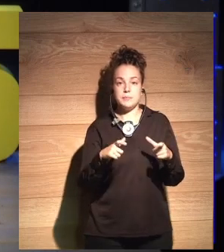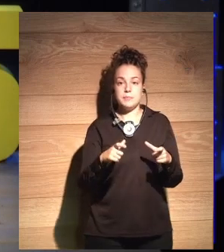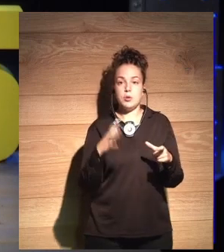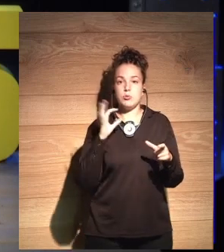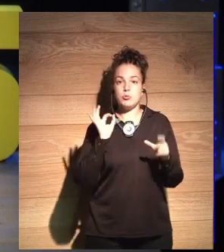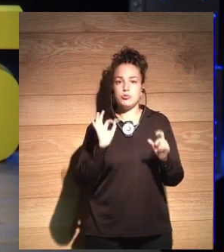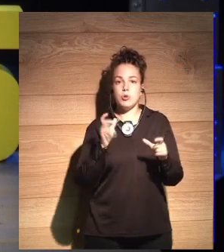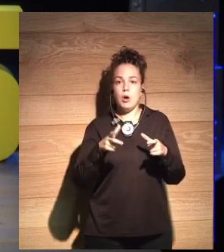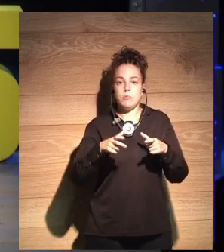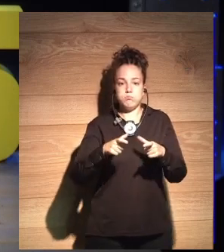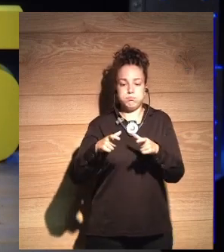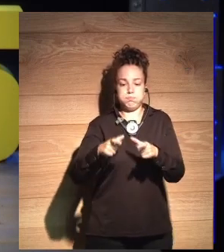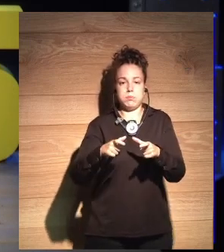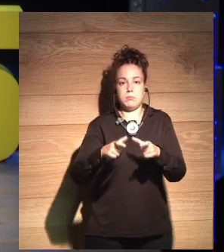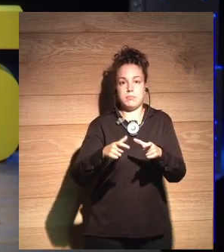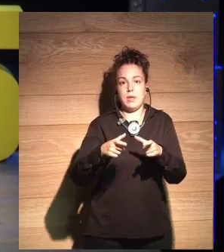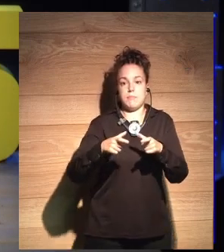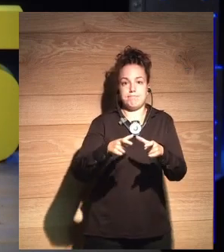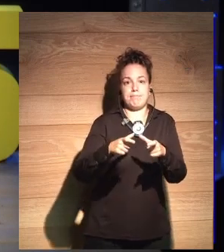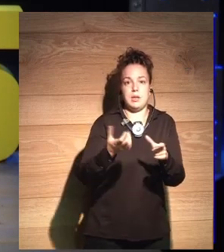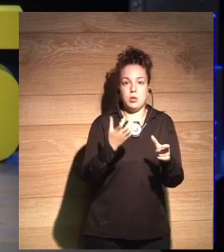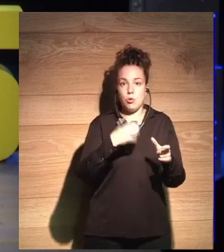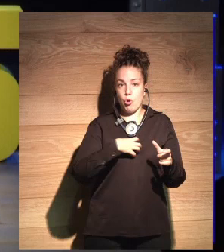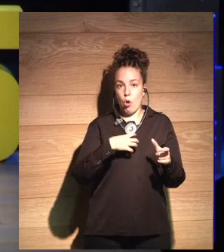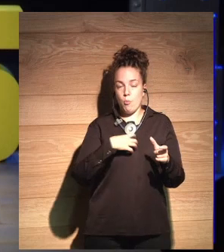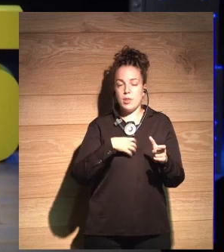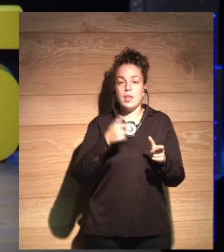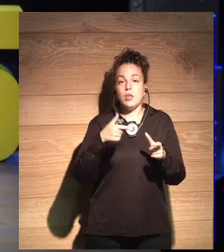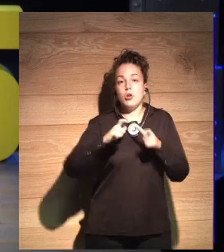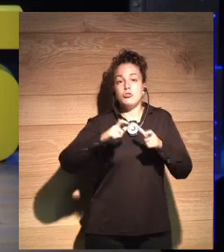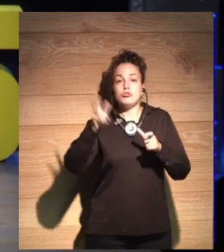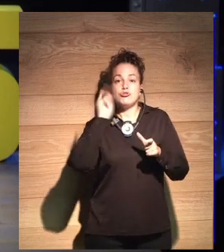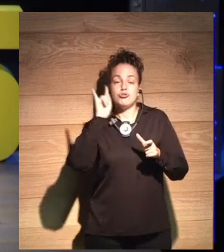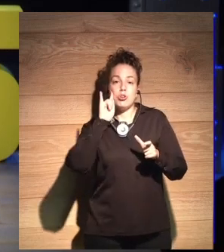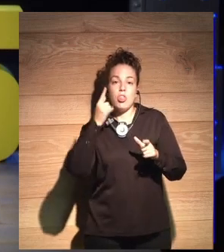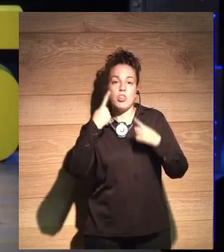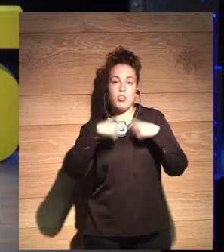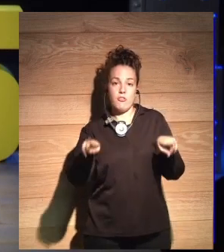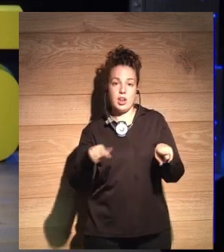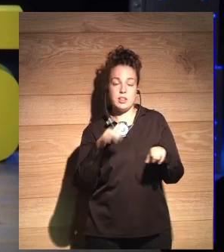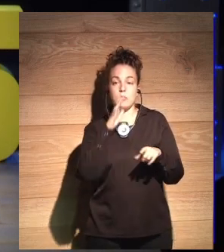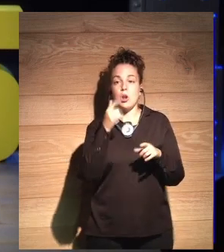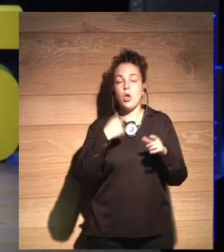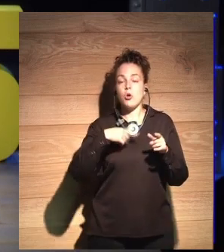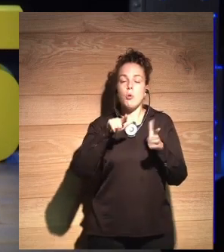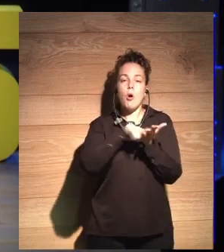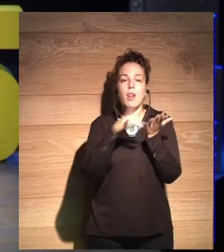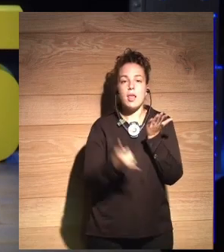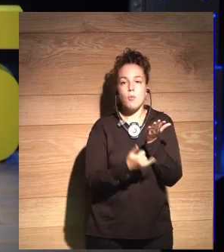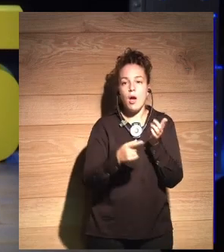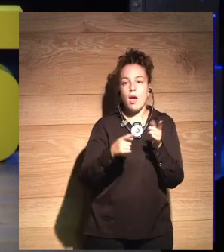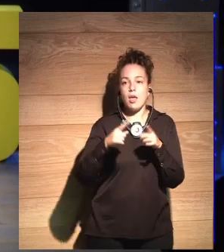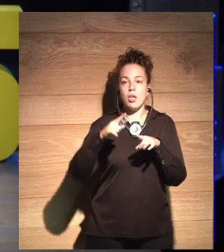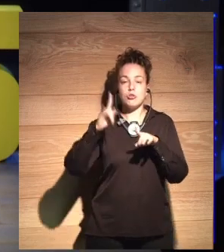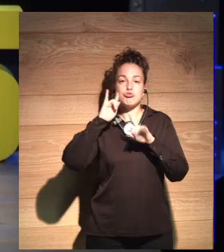This is an almost universal tonal language that anybody can understand from age 2. That when